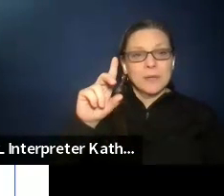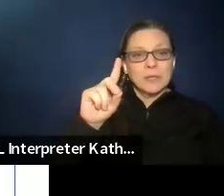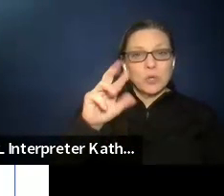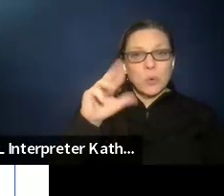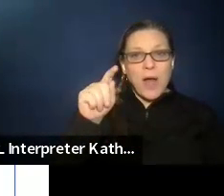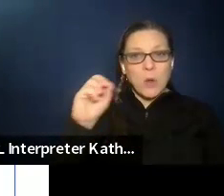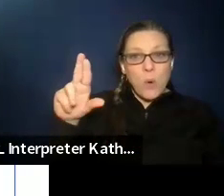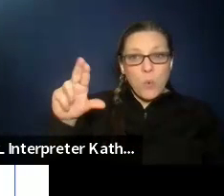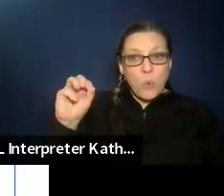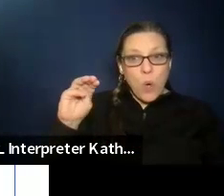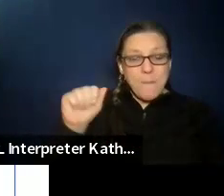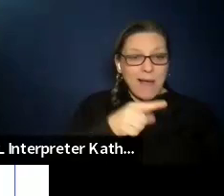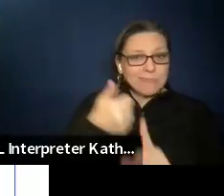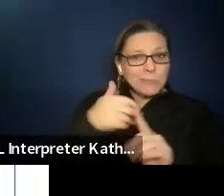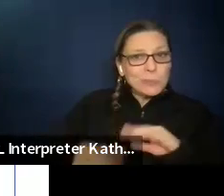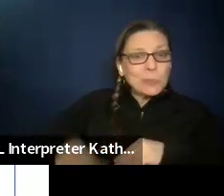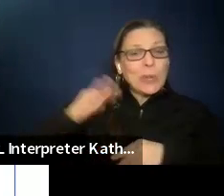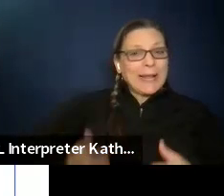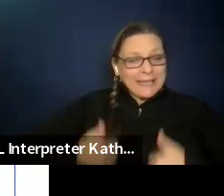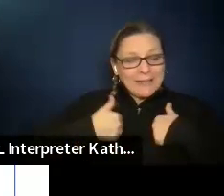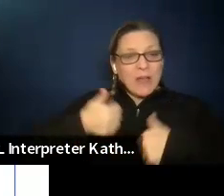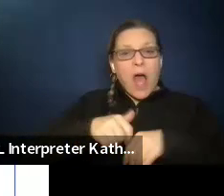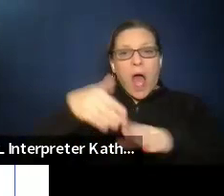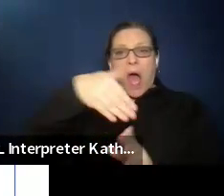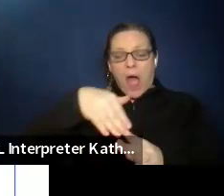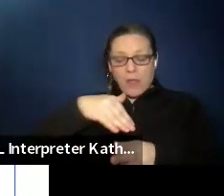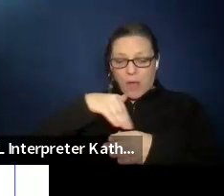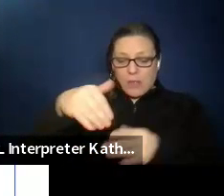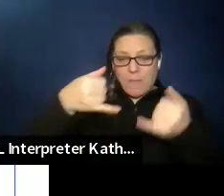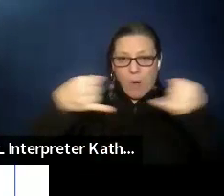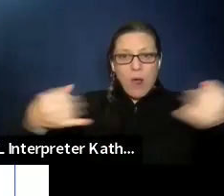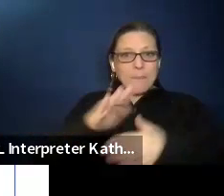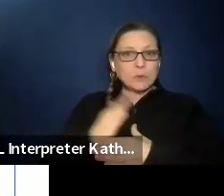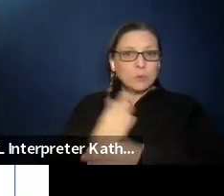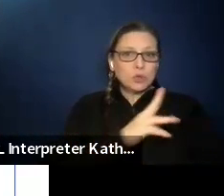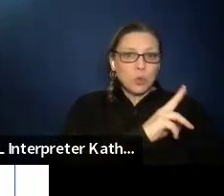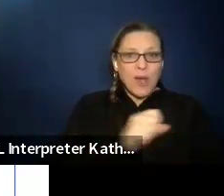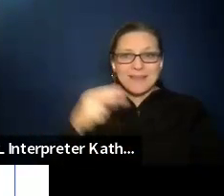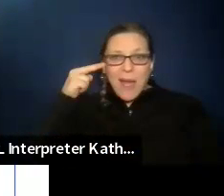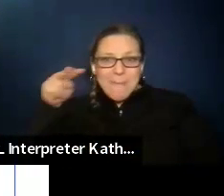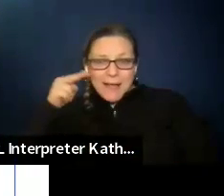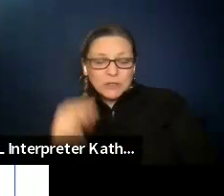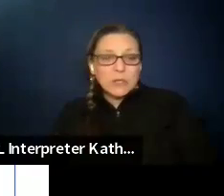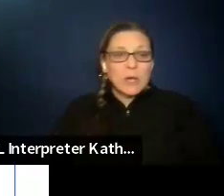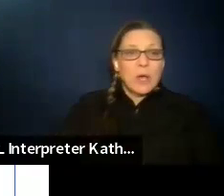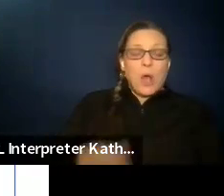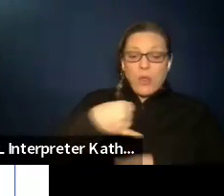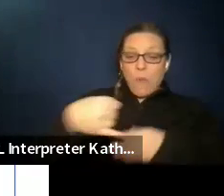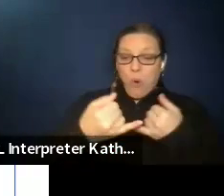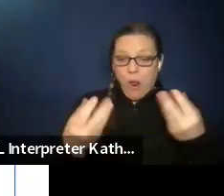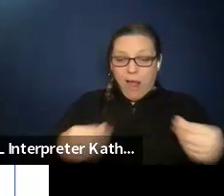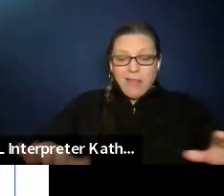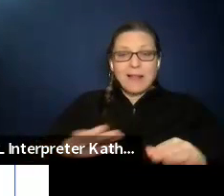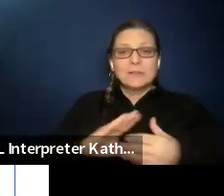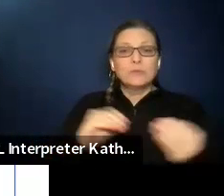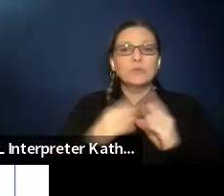Dorado Roma, who grew up and lived on the border between the United States and Mexico, Borderland tells